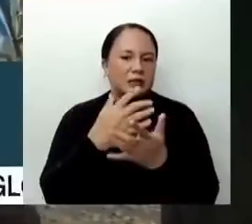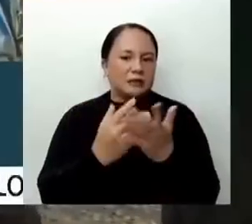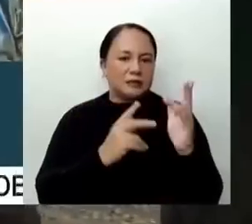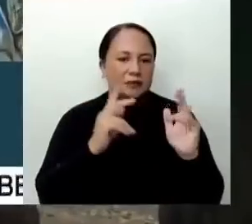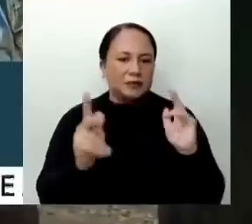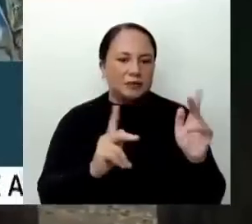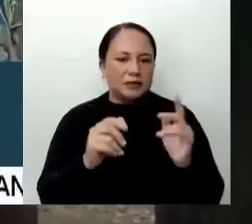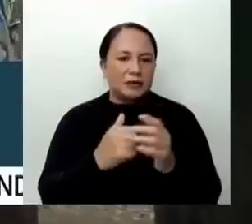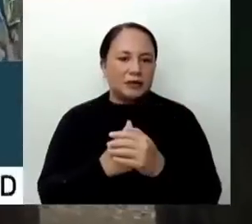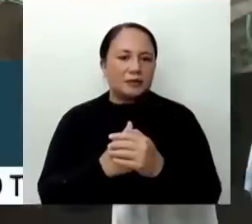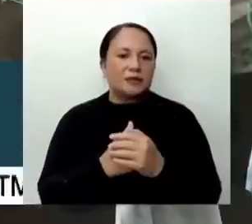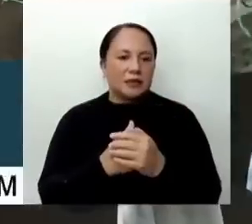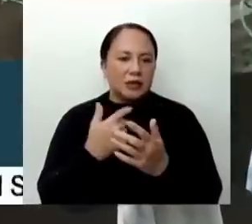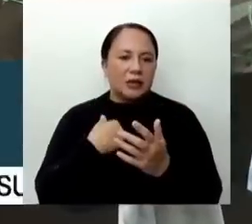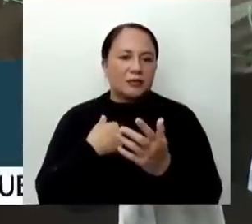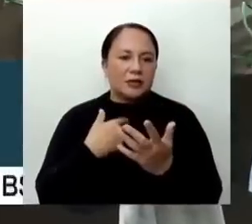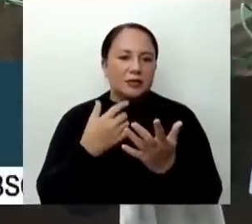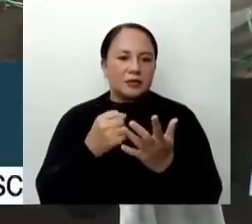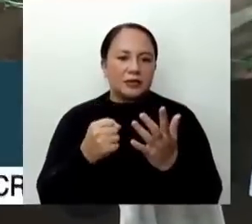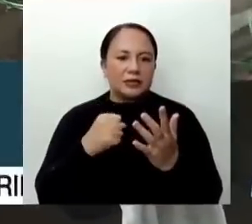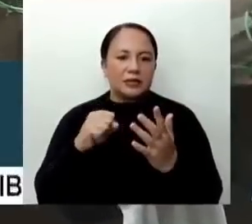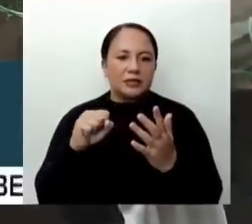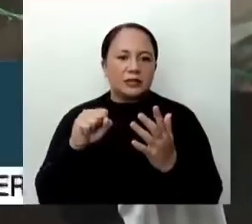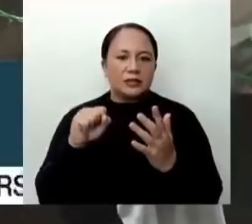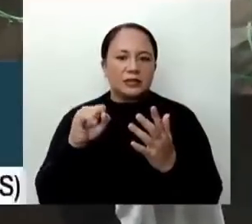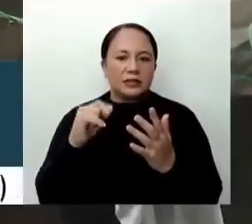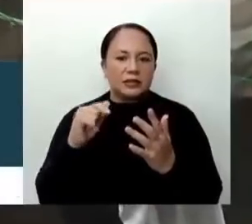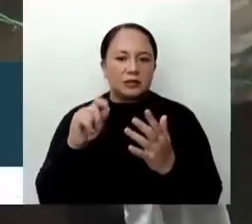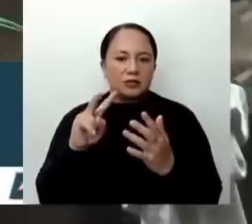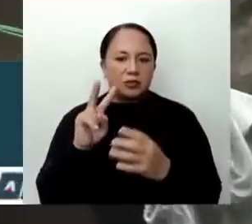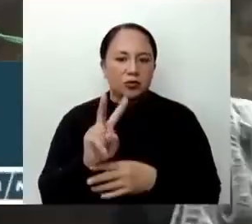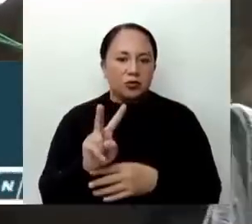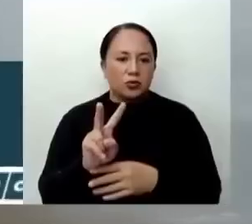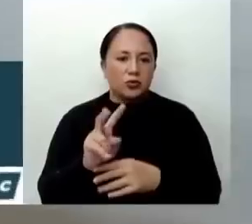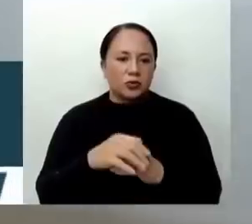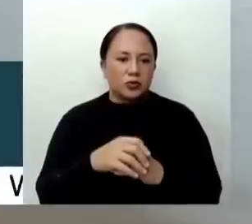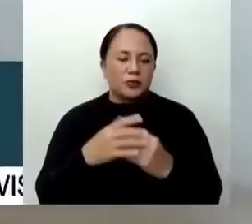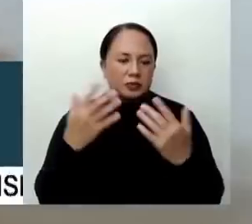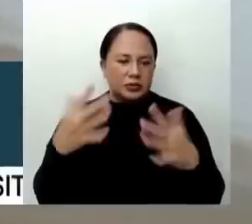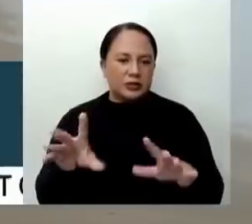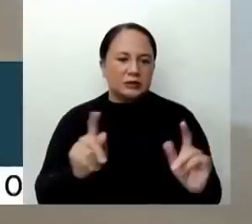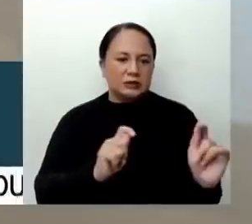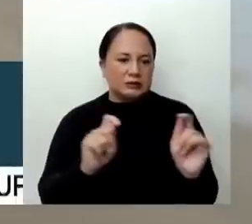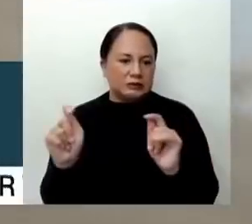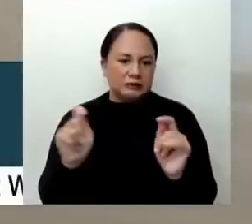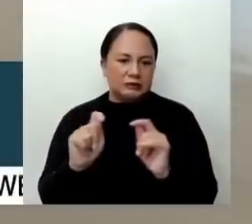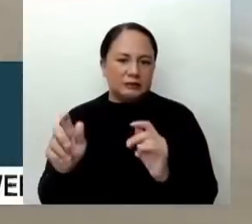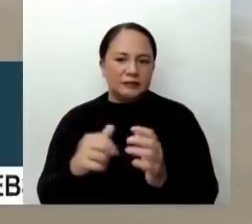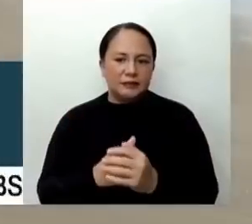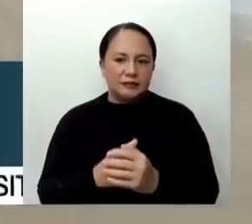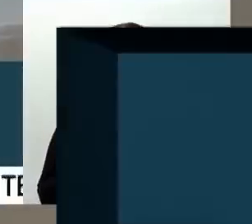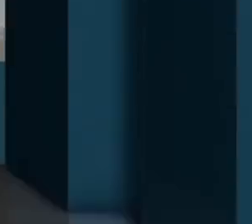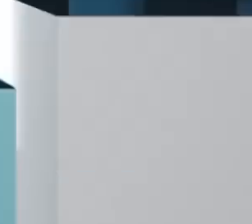Town, the part of the province under Signal Number 2, have already been evacuated.